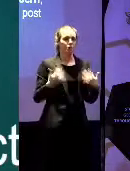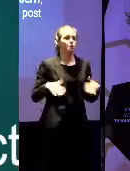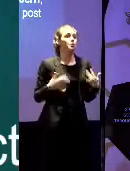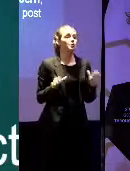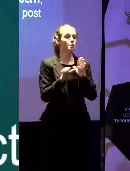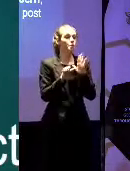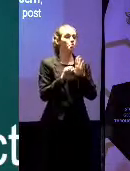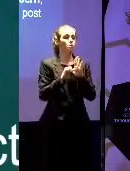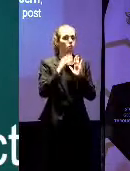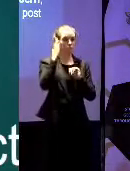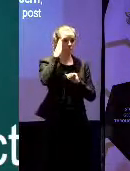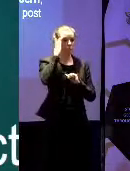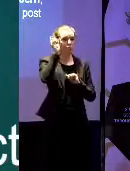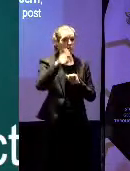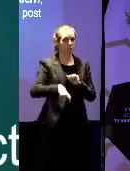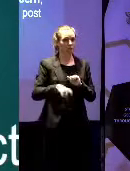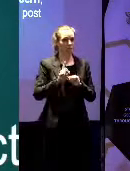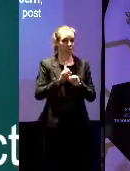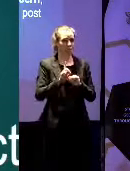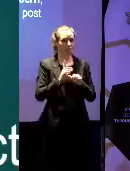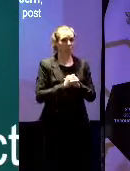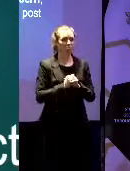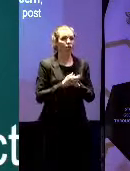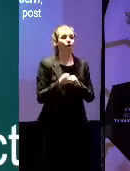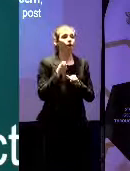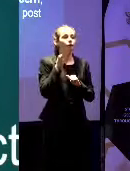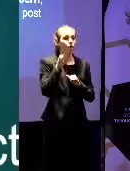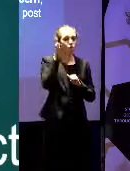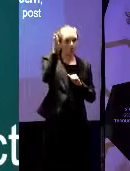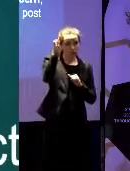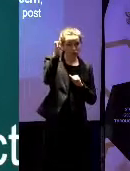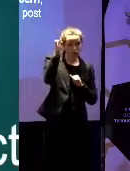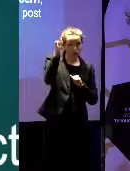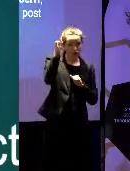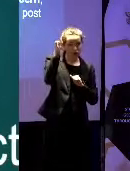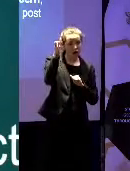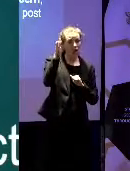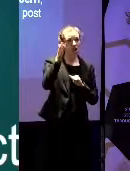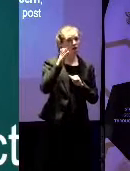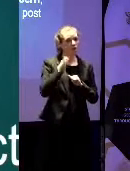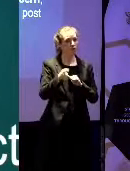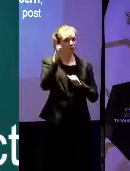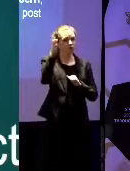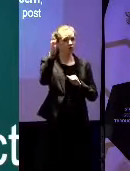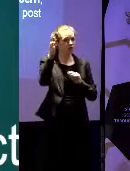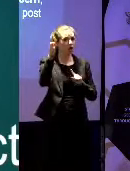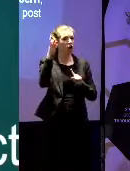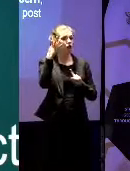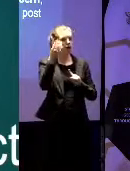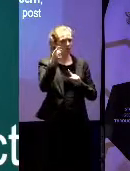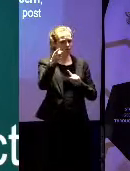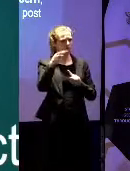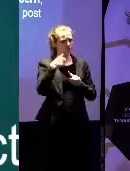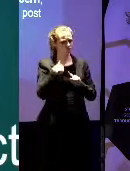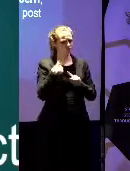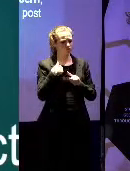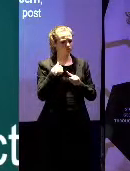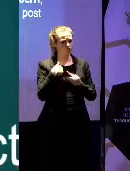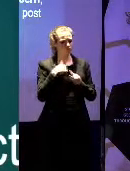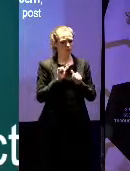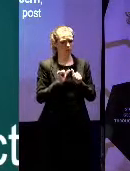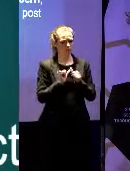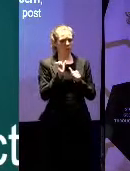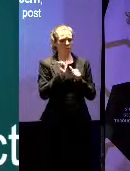know, the futures that fall or may be covered by